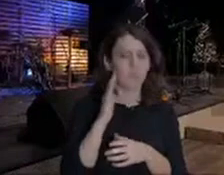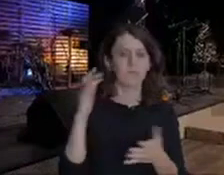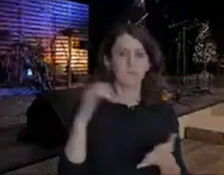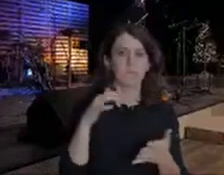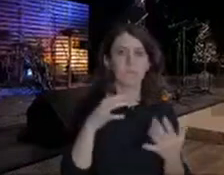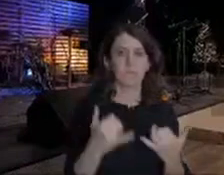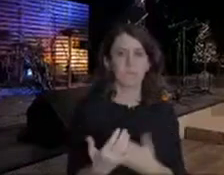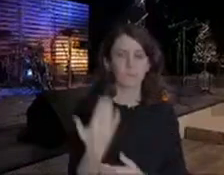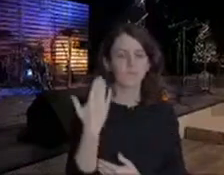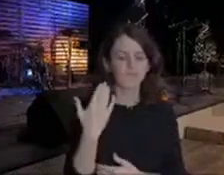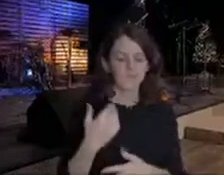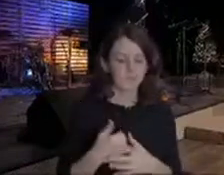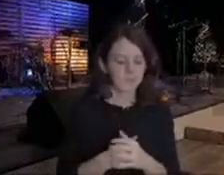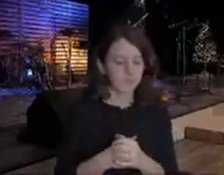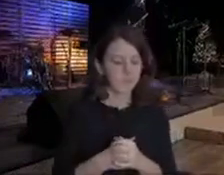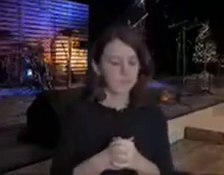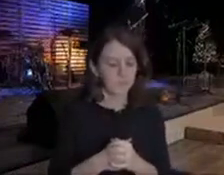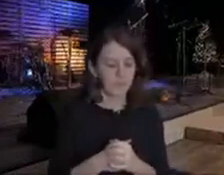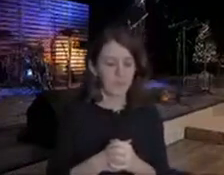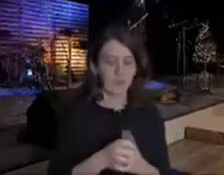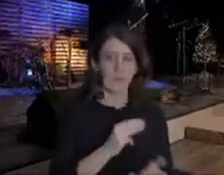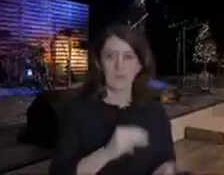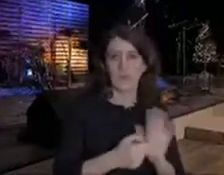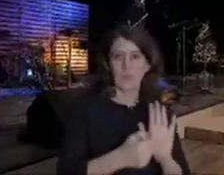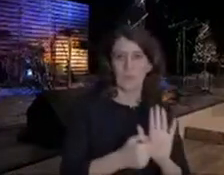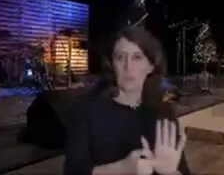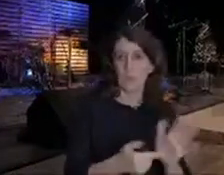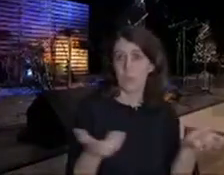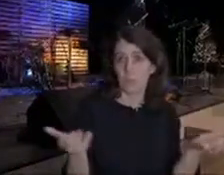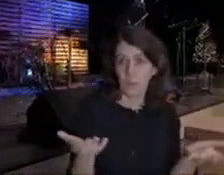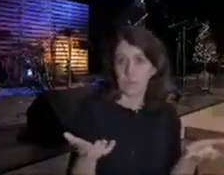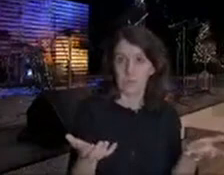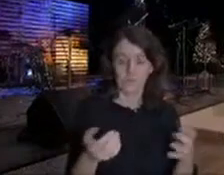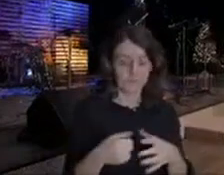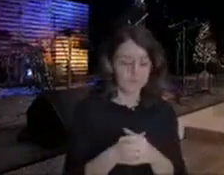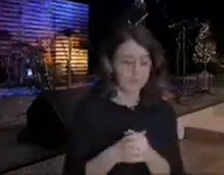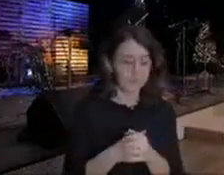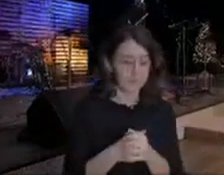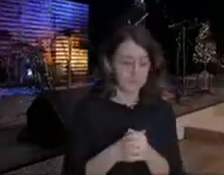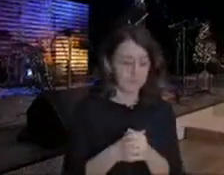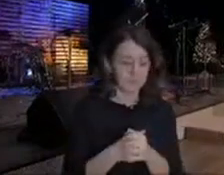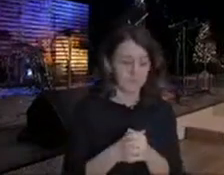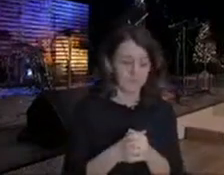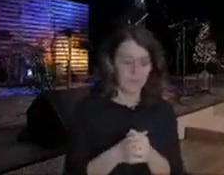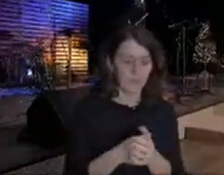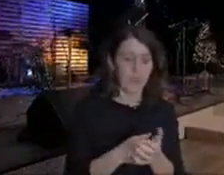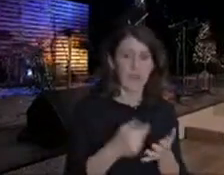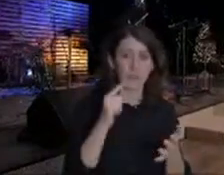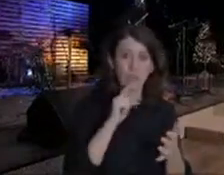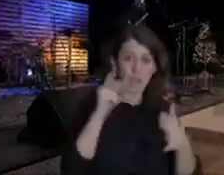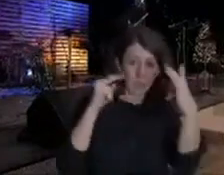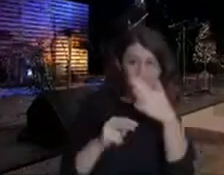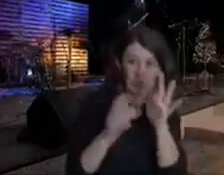spend our time this morning. What are some characteristics? What are the marks of the Messiah that we should be looking for? And really, do they actually look forward to